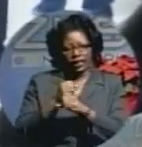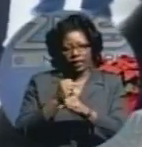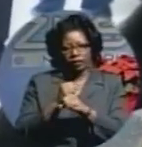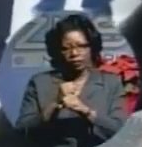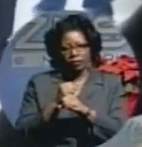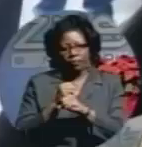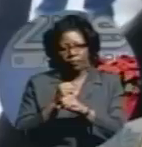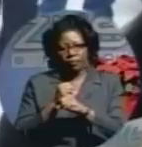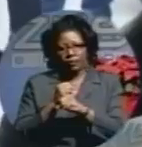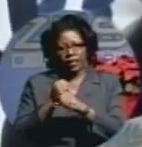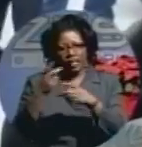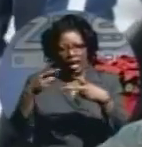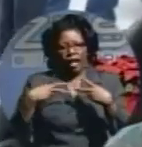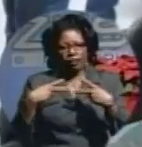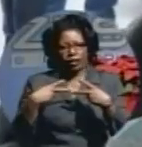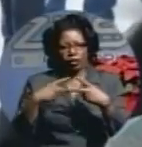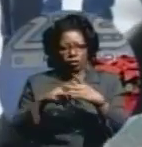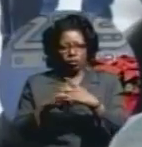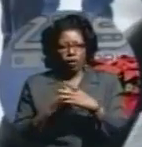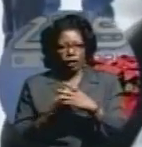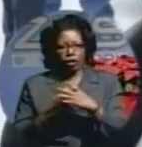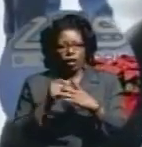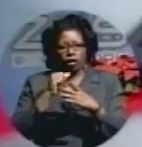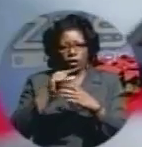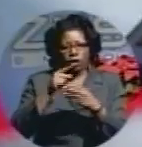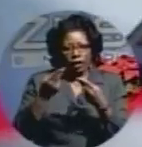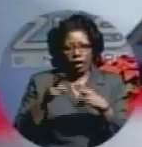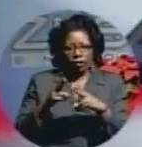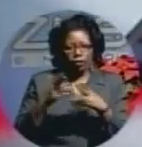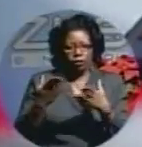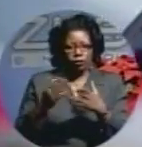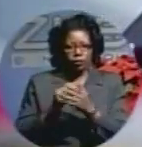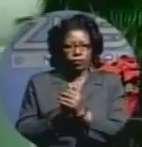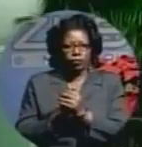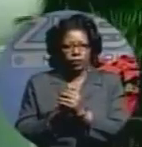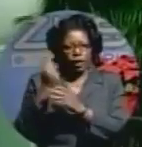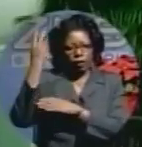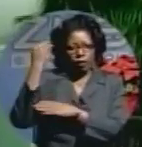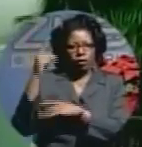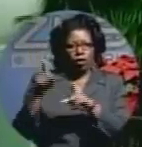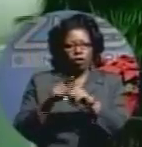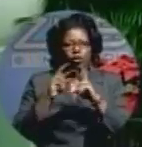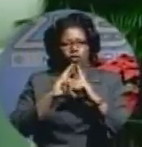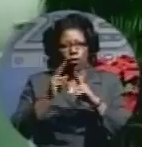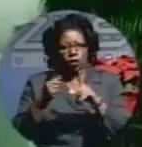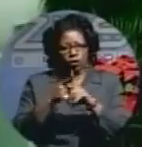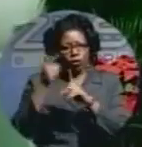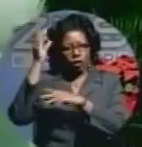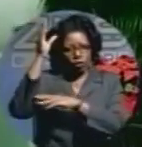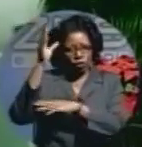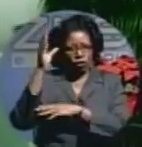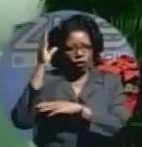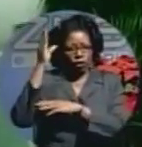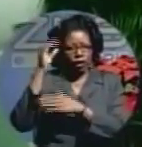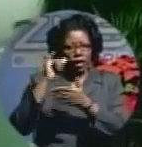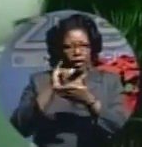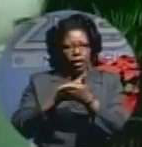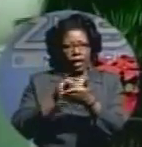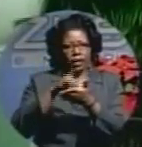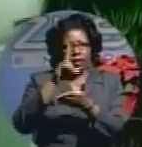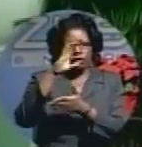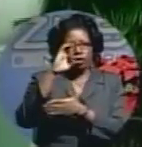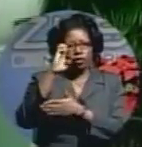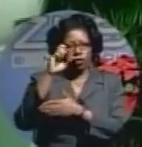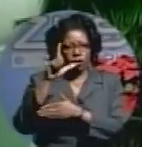franchises, and then having them implemented. It wouldn't come about. The Prime Minister also responded to concerns that Digicel may not